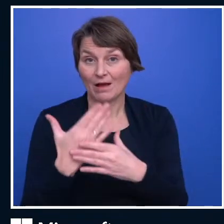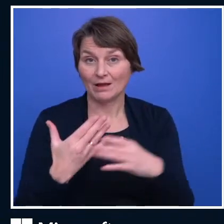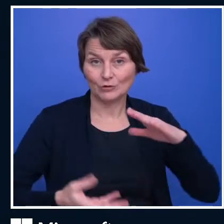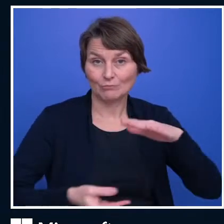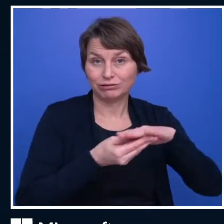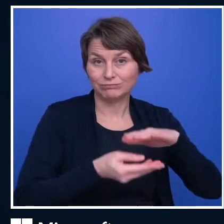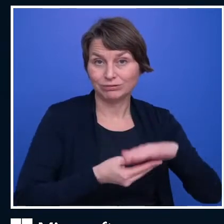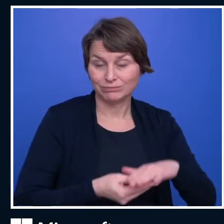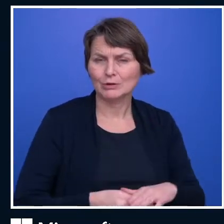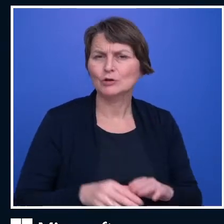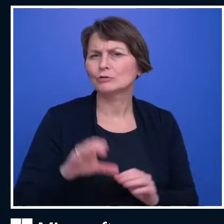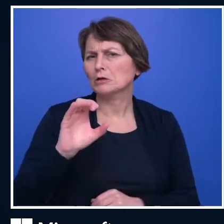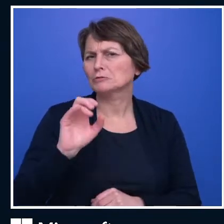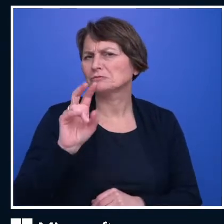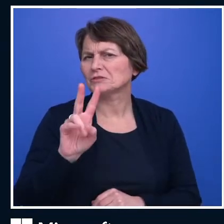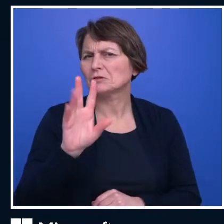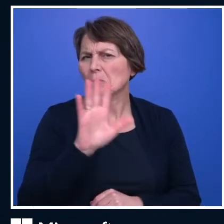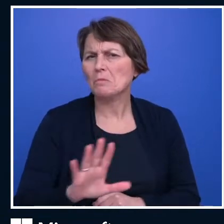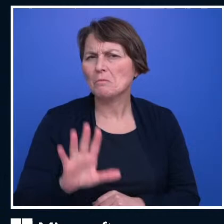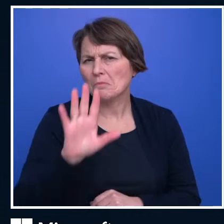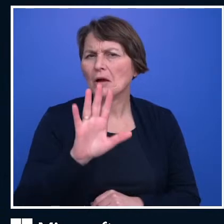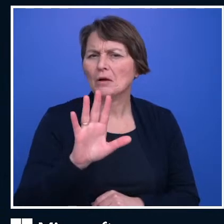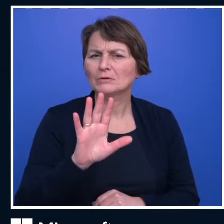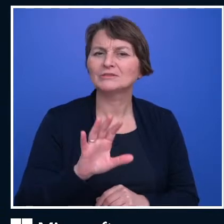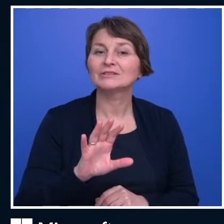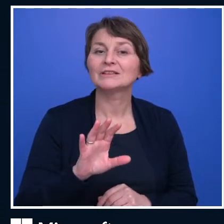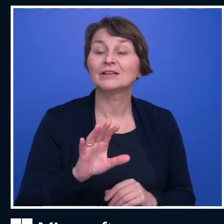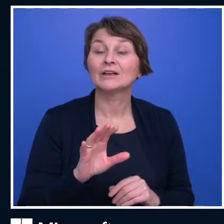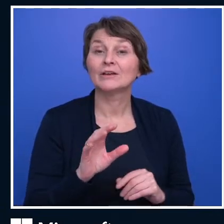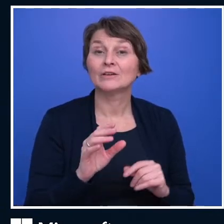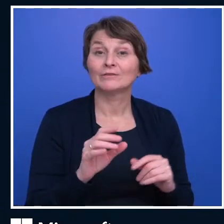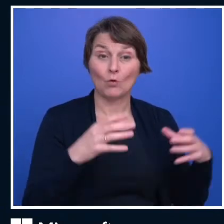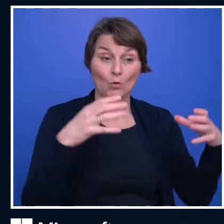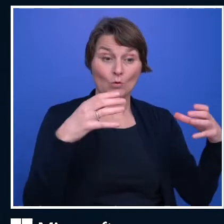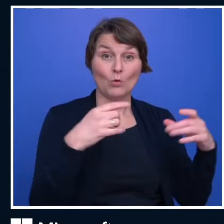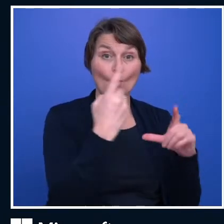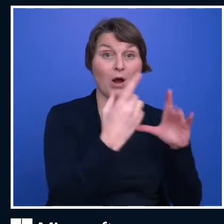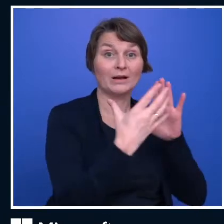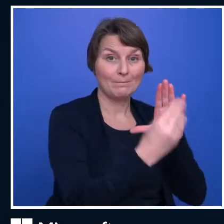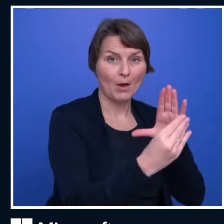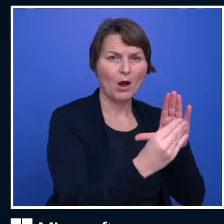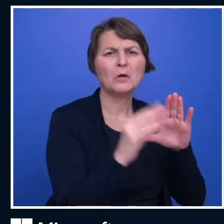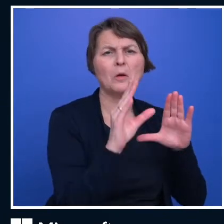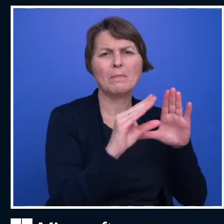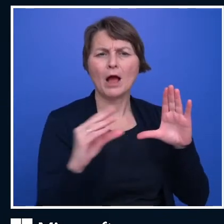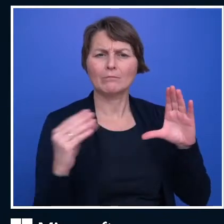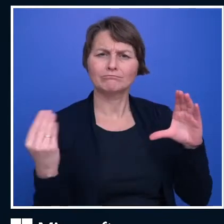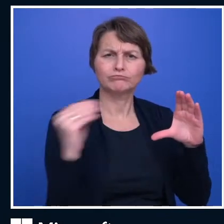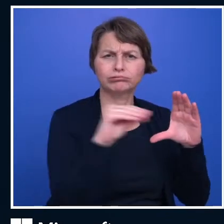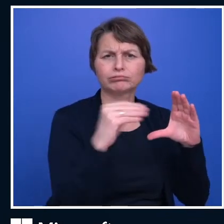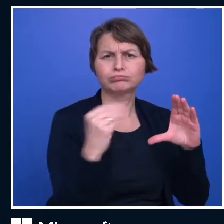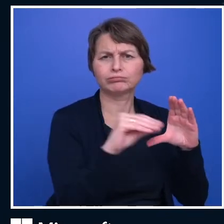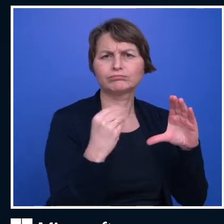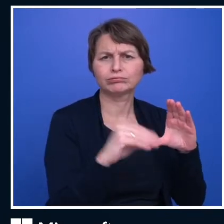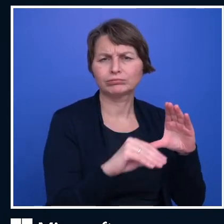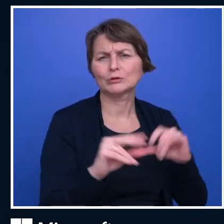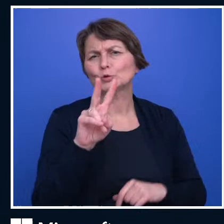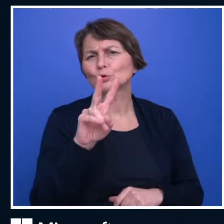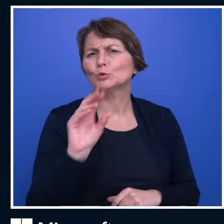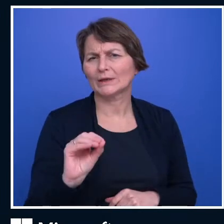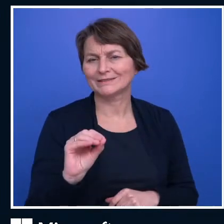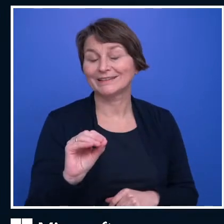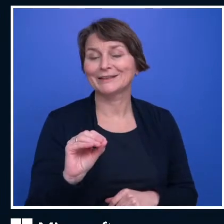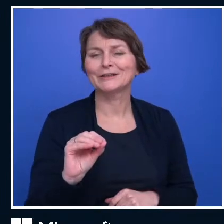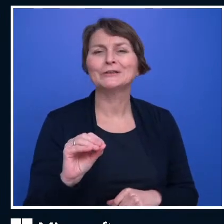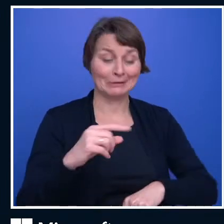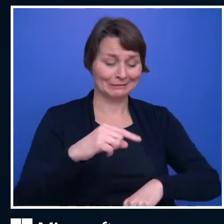about 20 images for each model. And so we've already, for the sake of time, I've already collected images